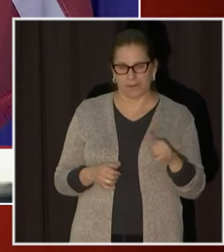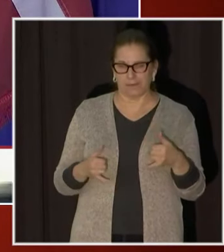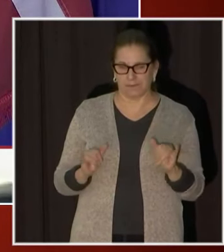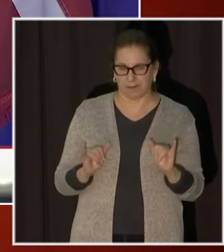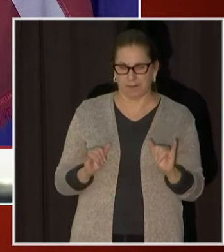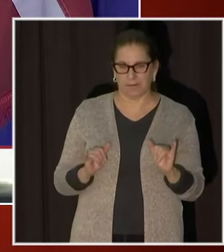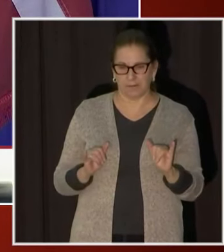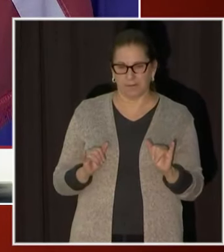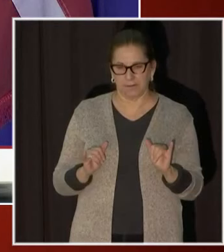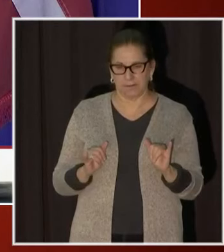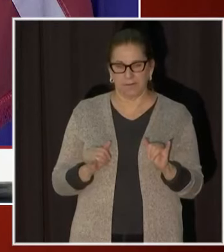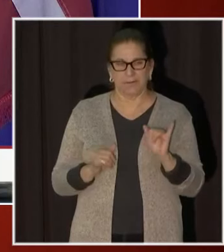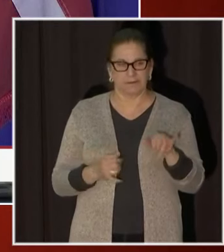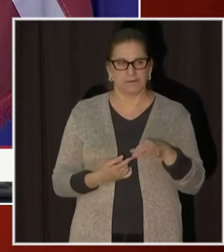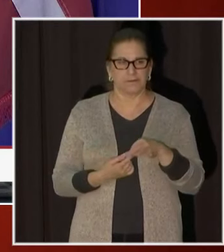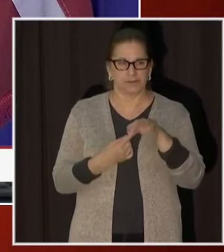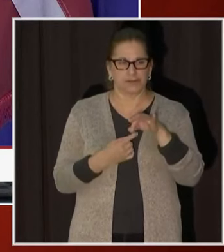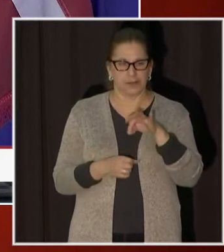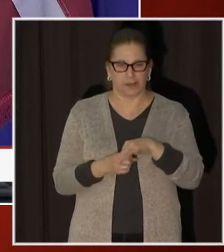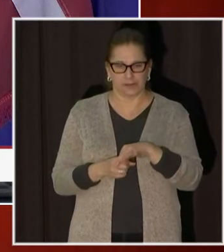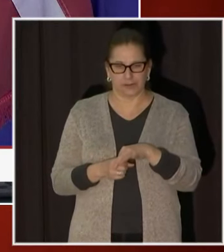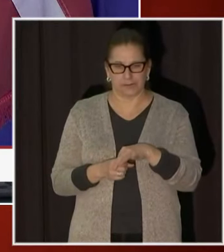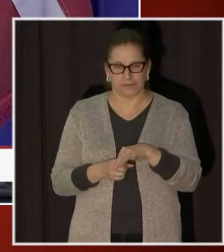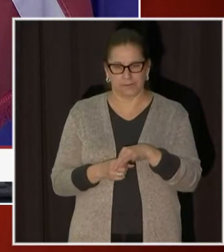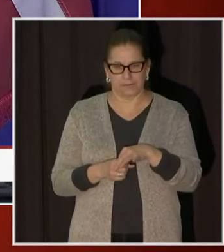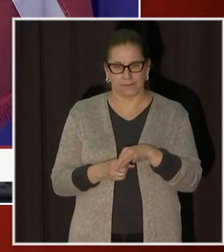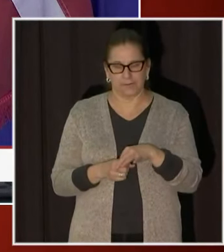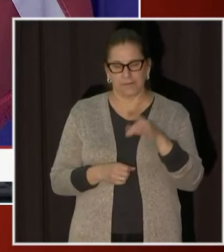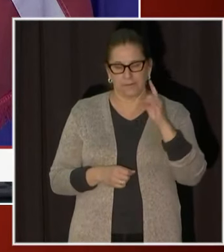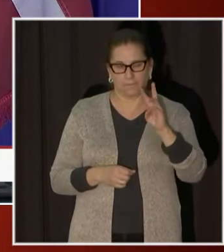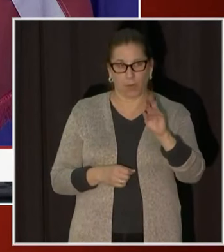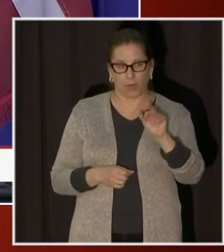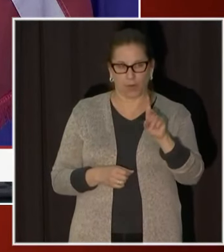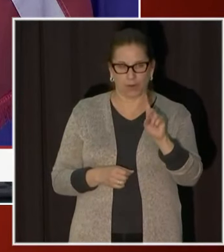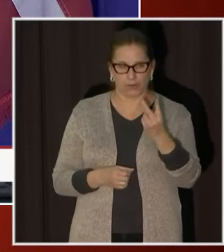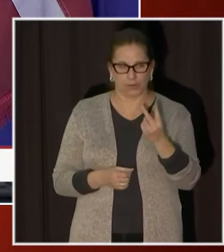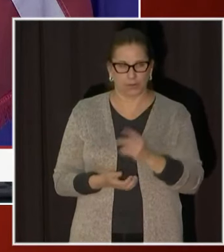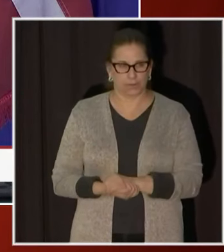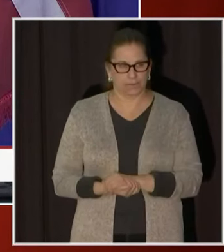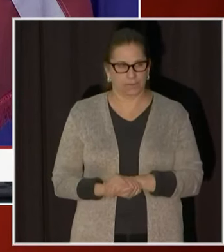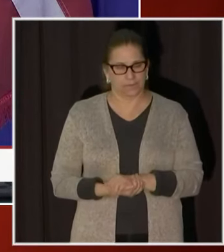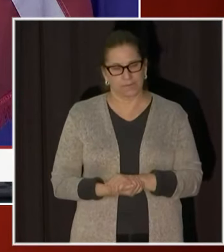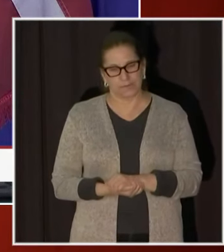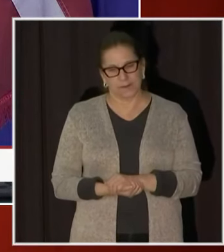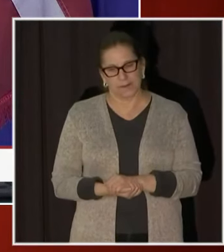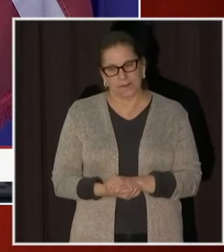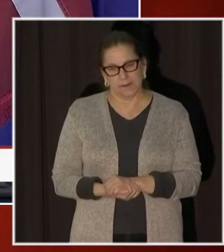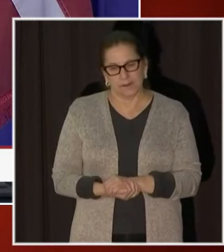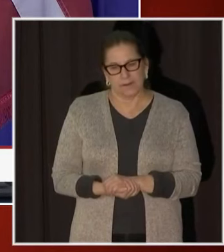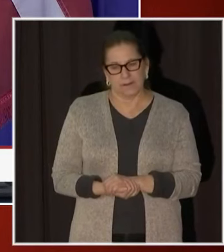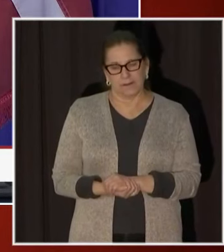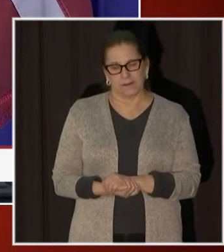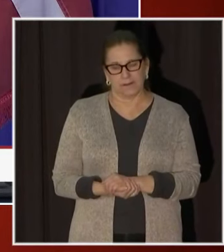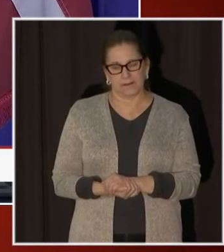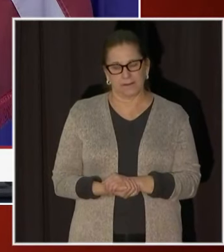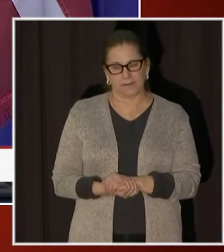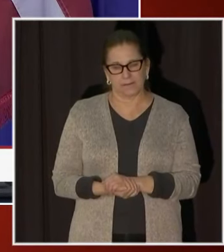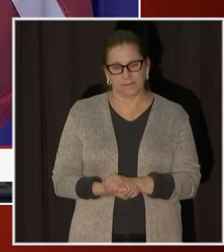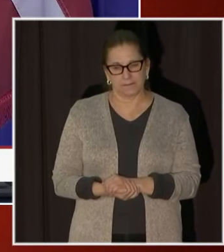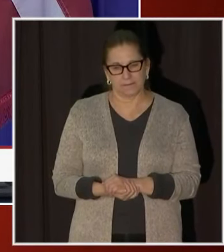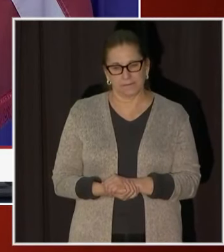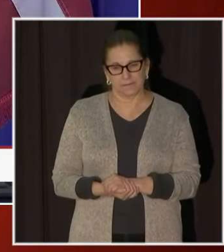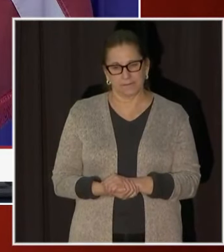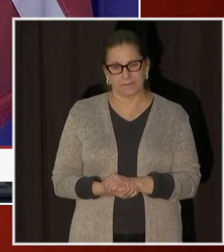special election for Ward 2. And so that primary will proceed. We, of course,